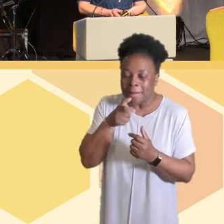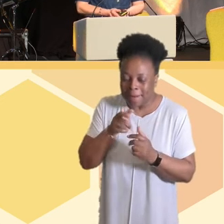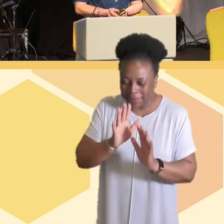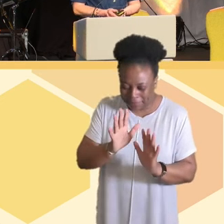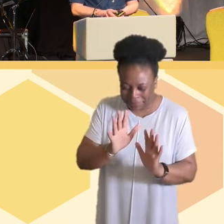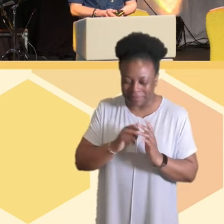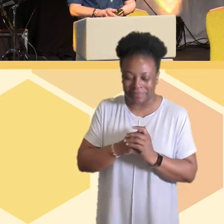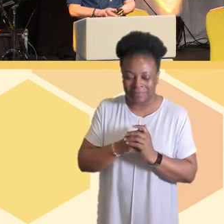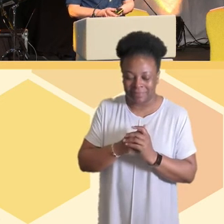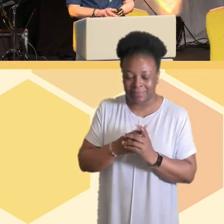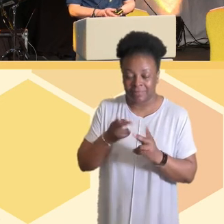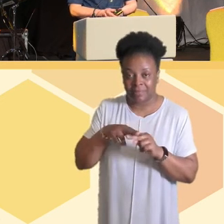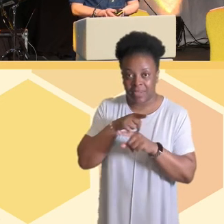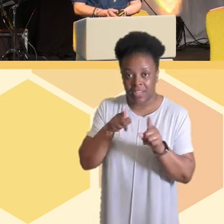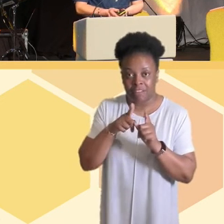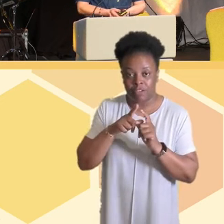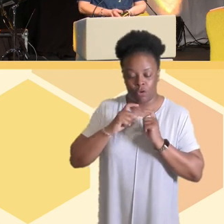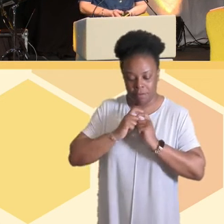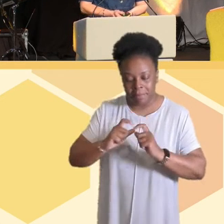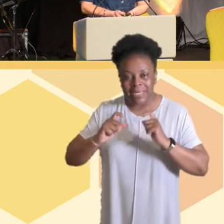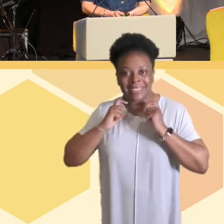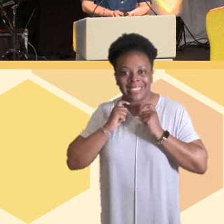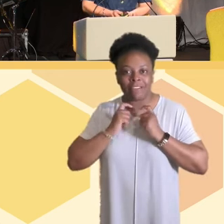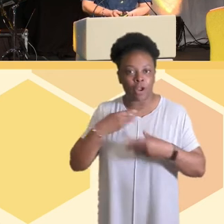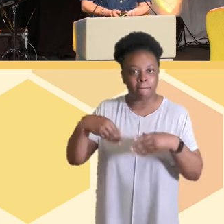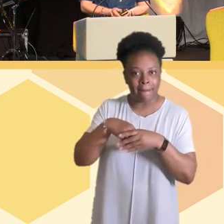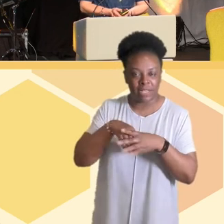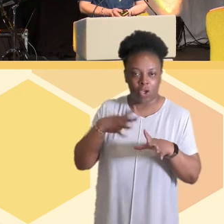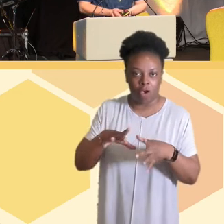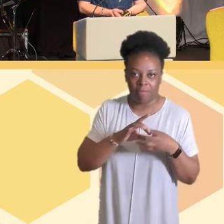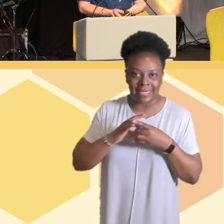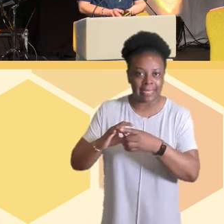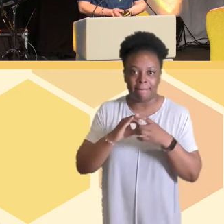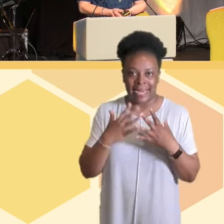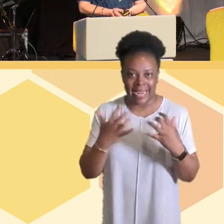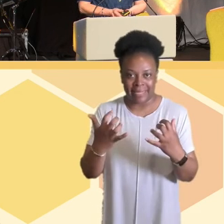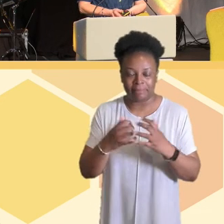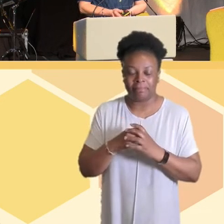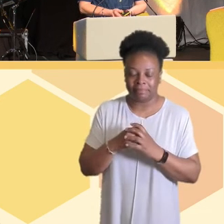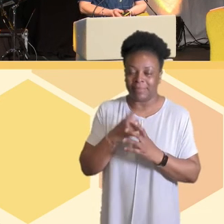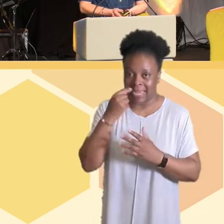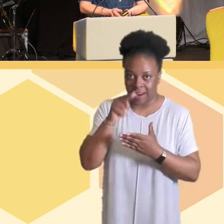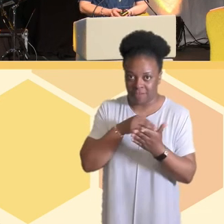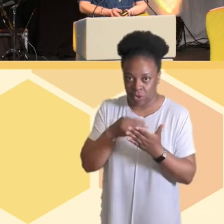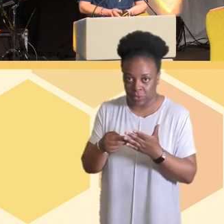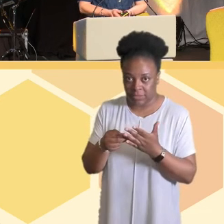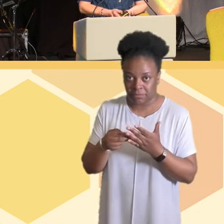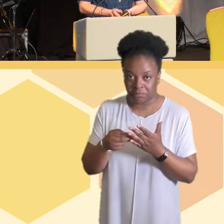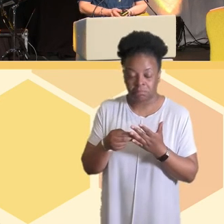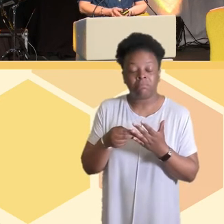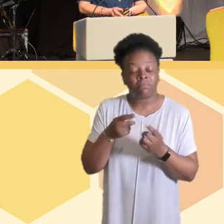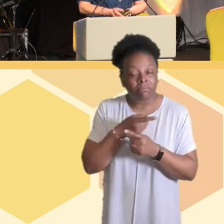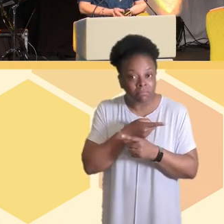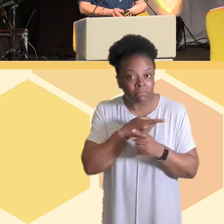who are ministerial members of the assembly. Those of you who are joining us online are very welcome to express